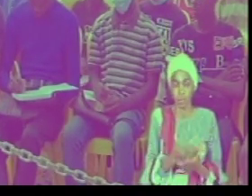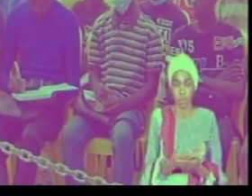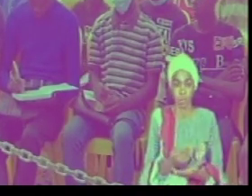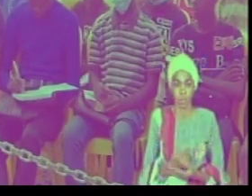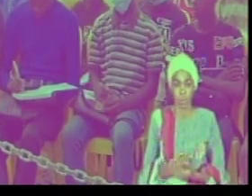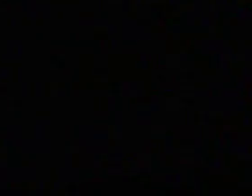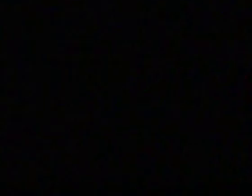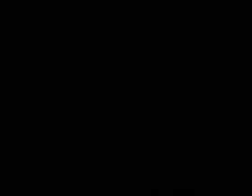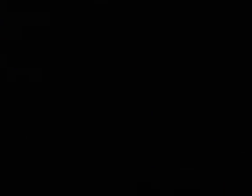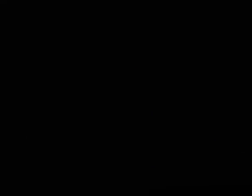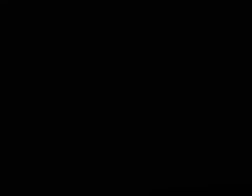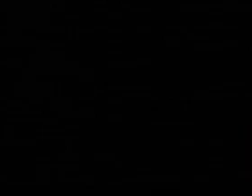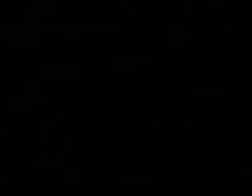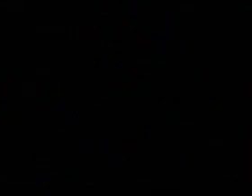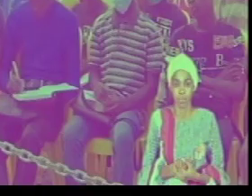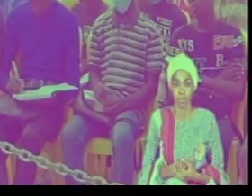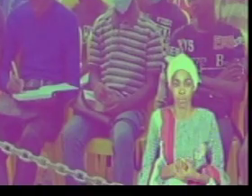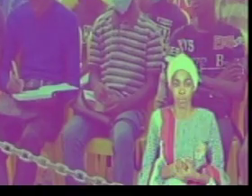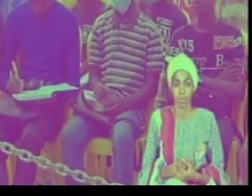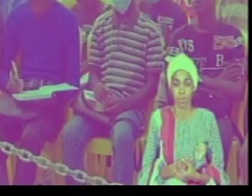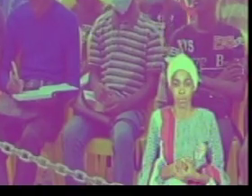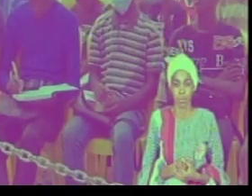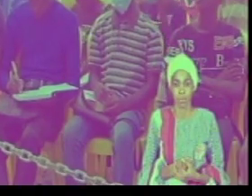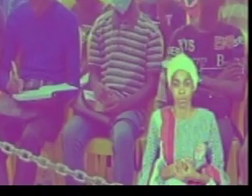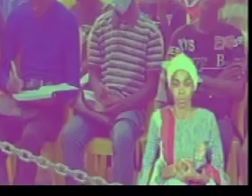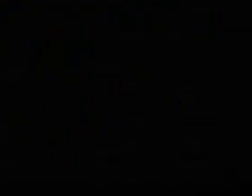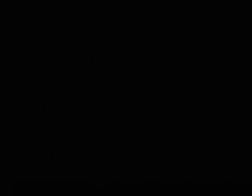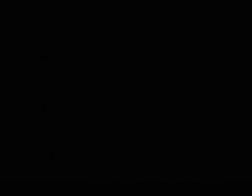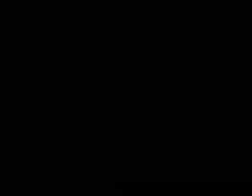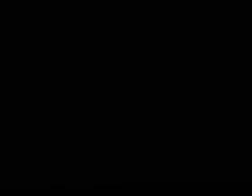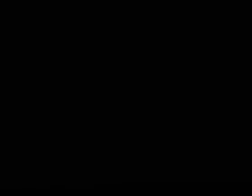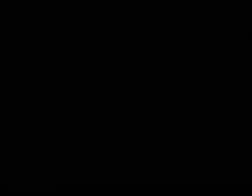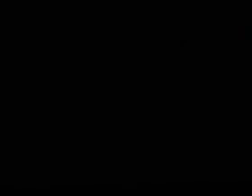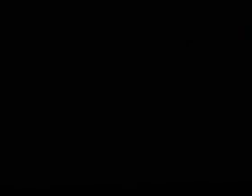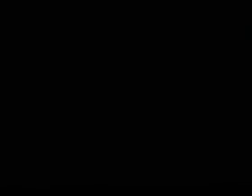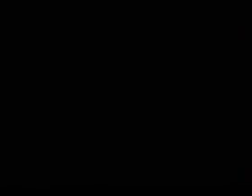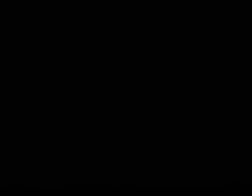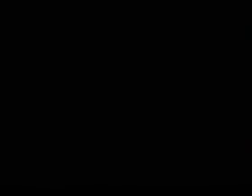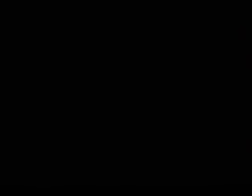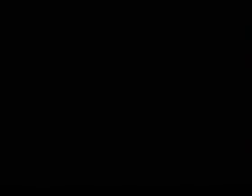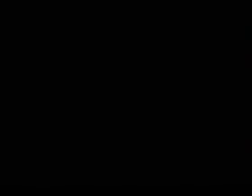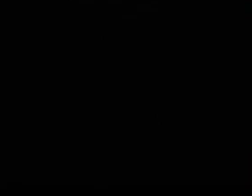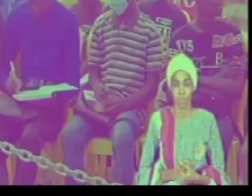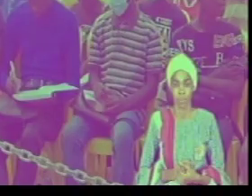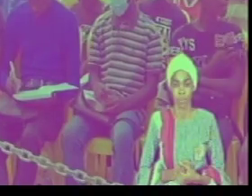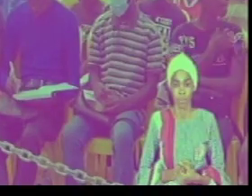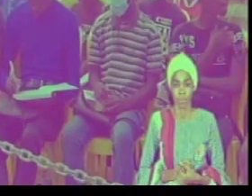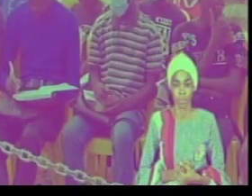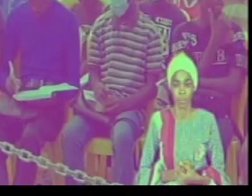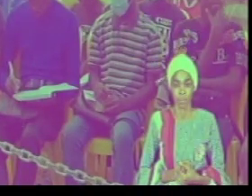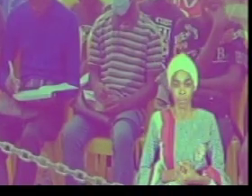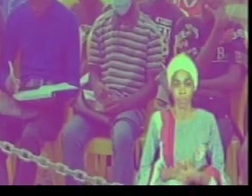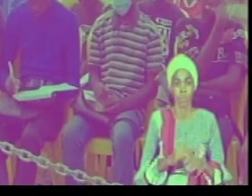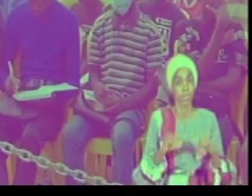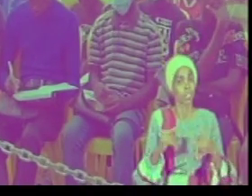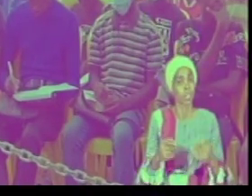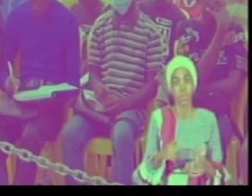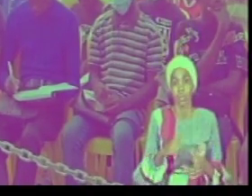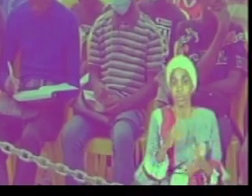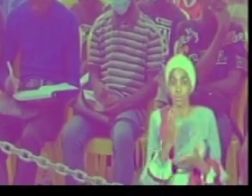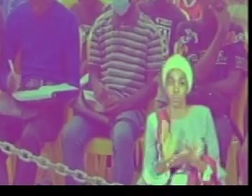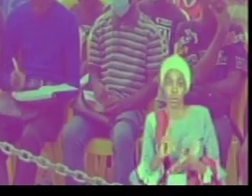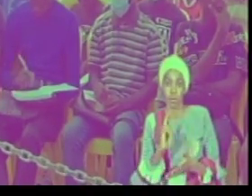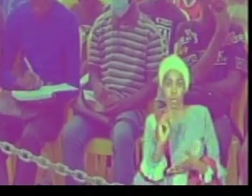you delete all your posts you ever made, good or bad posts? Because it says that there